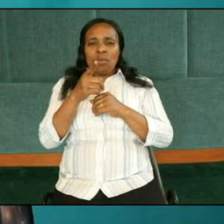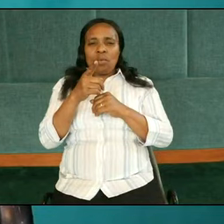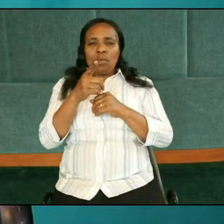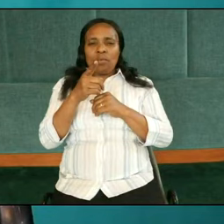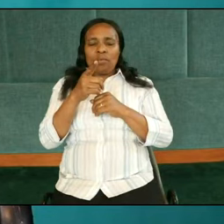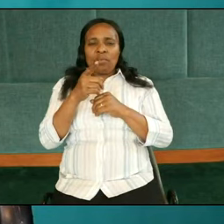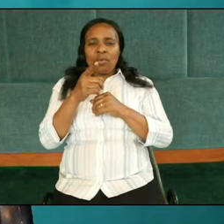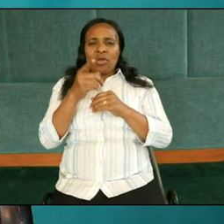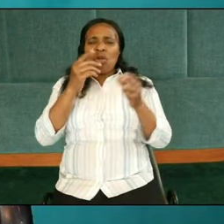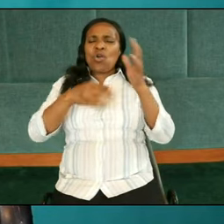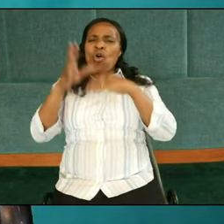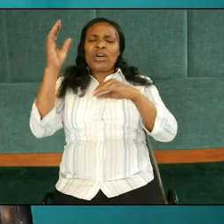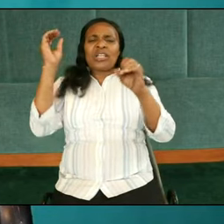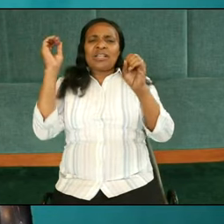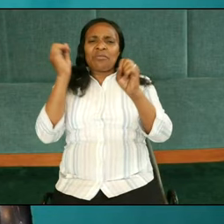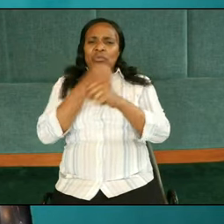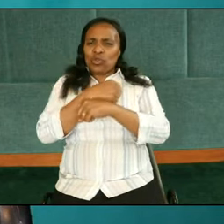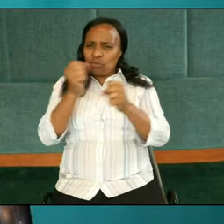one.